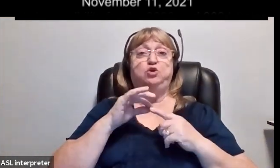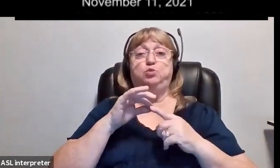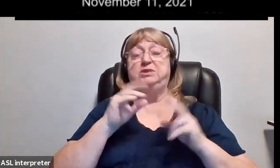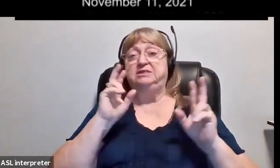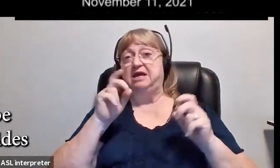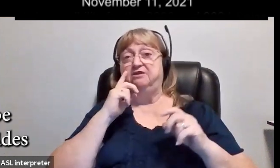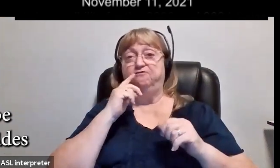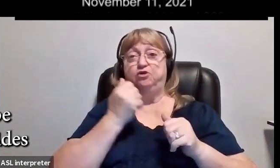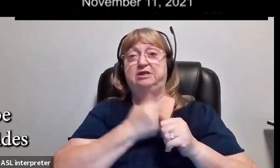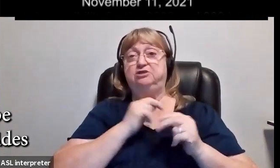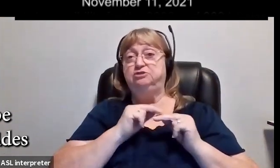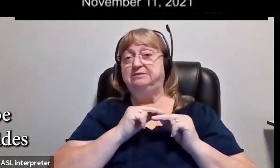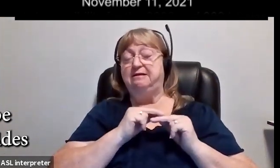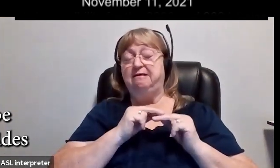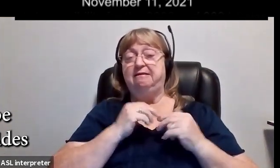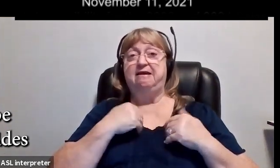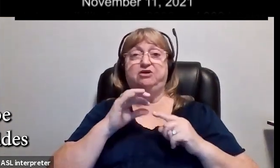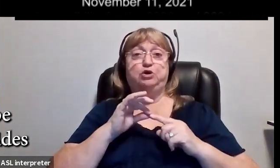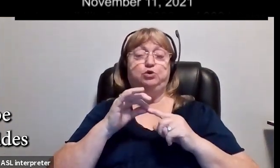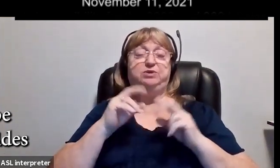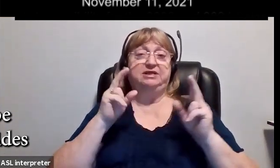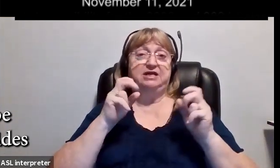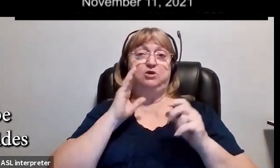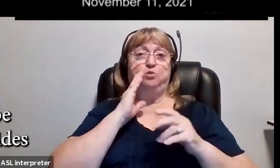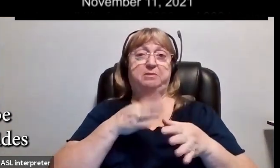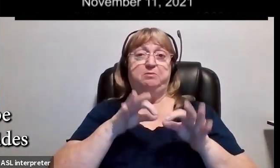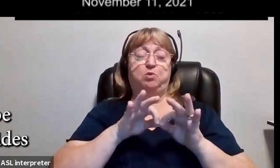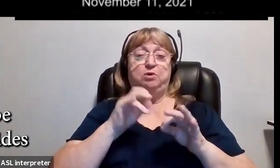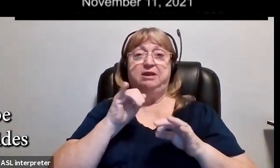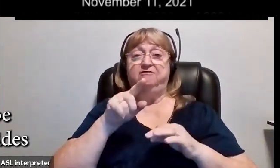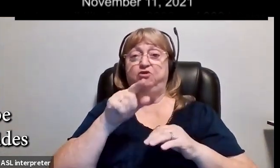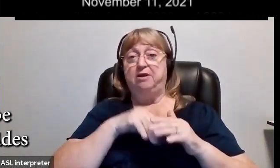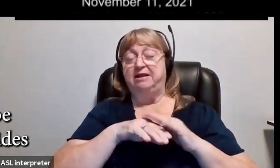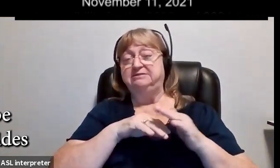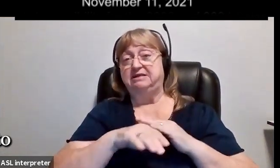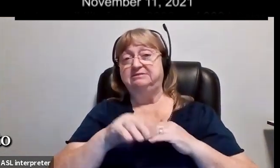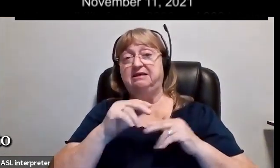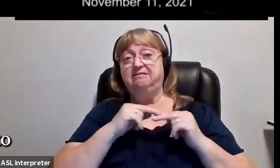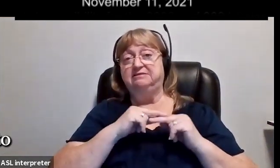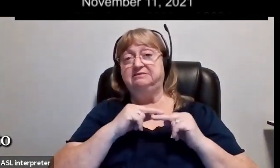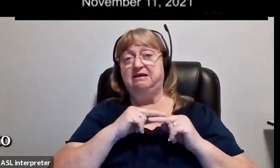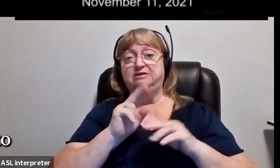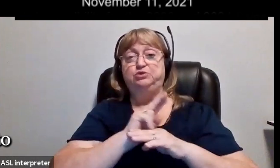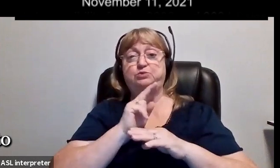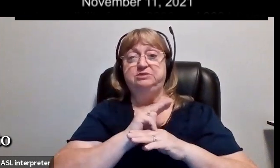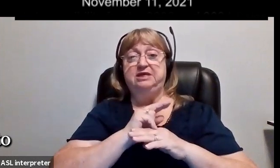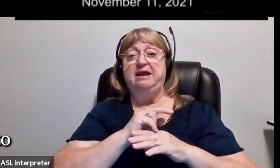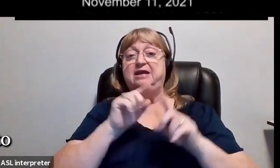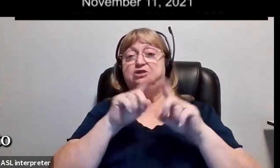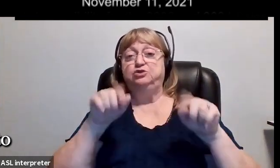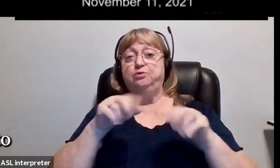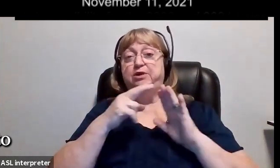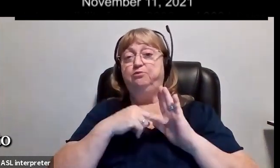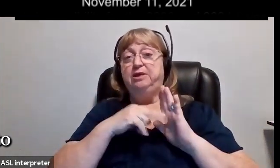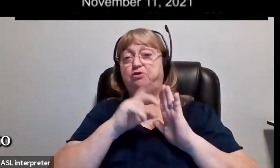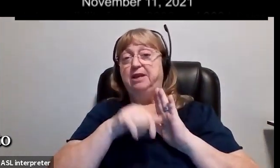for each slide? Having a unique title is going to be important if you're accessing the slides using a screen reader later on,